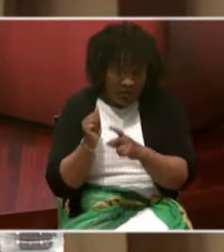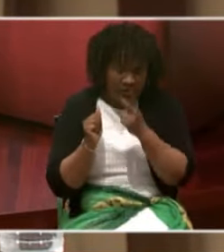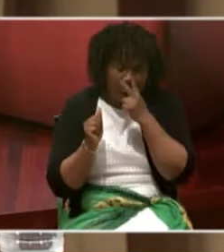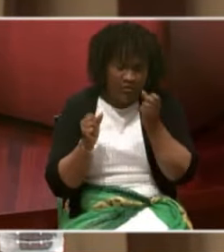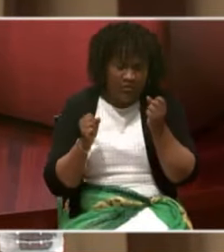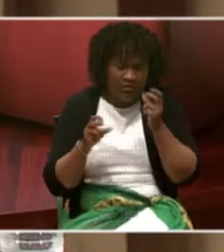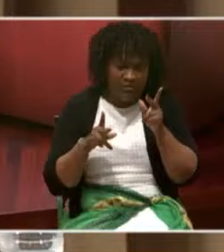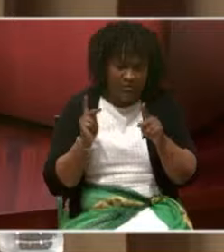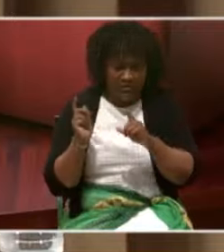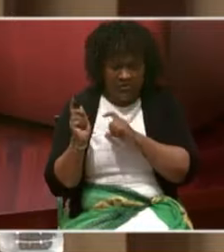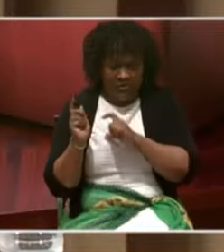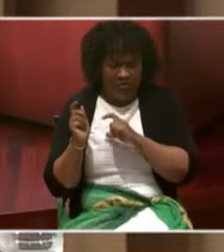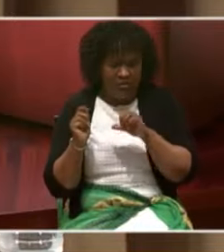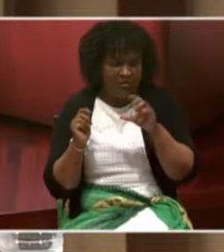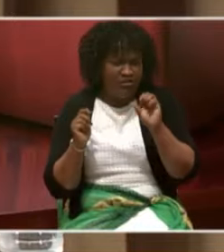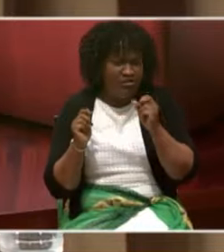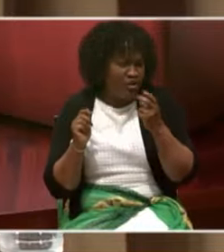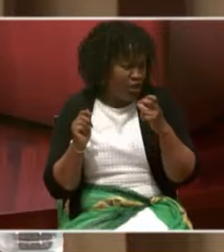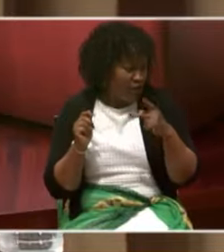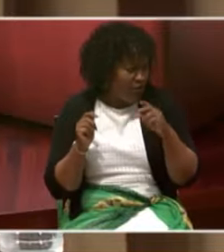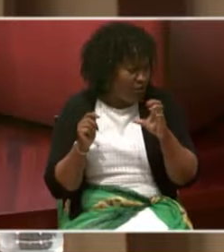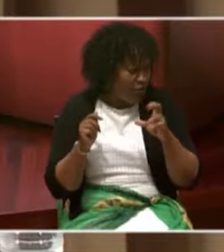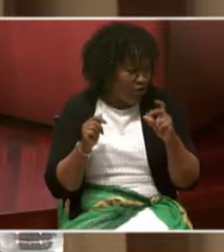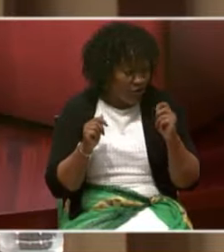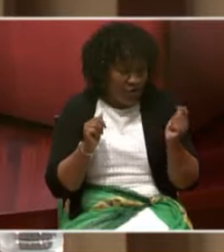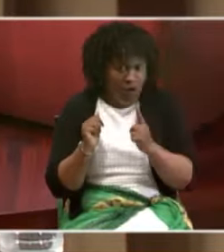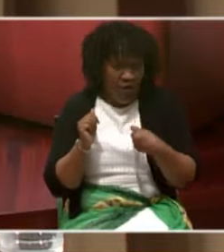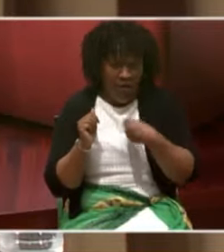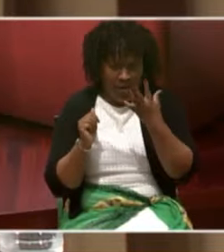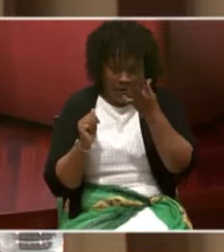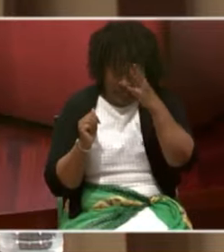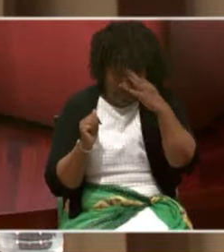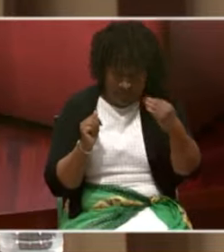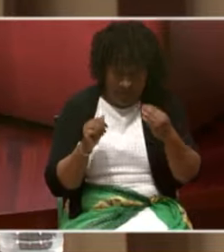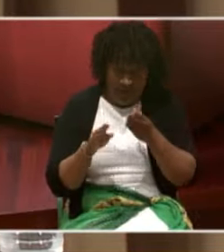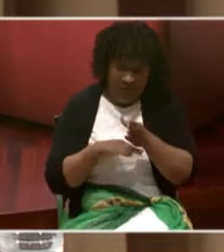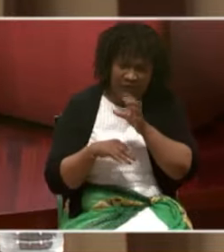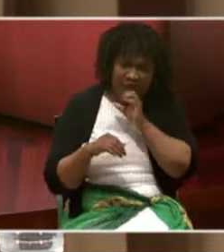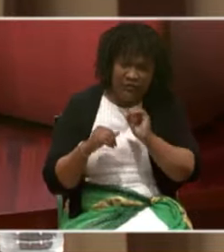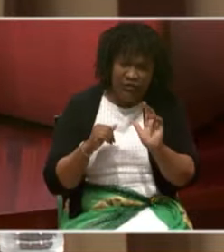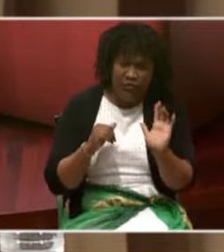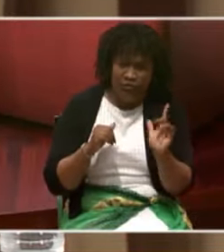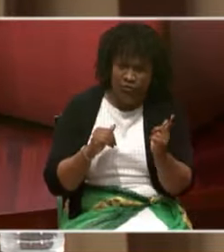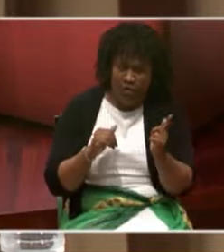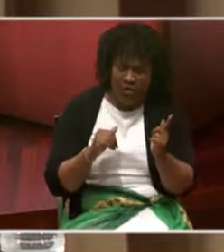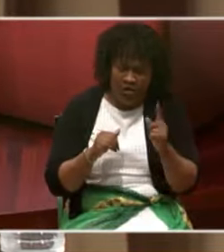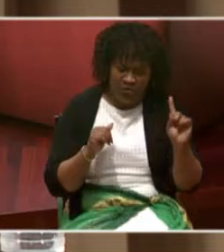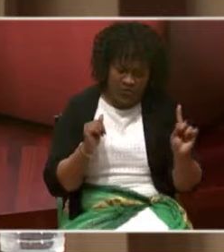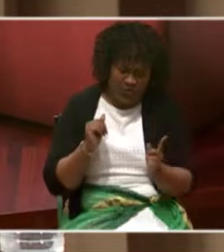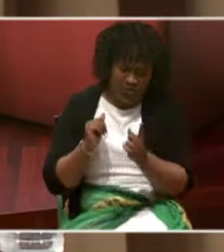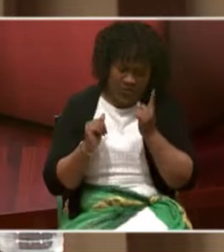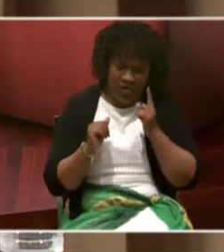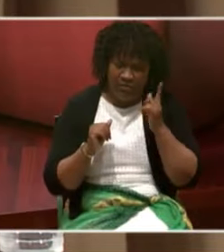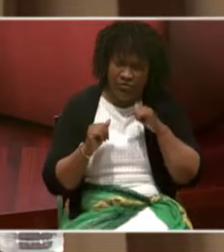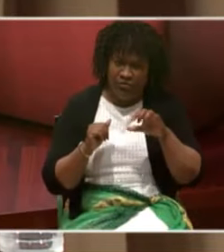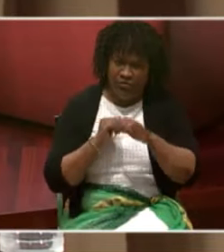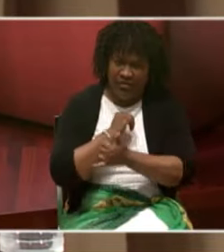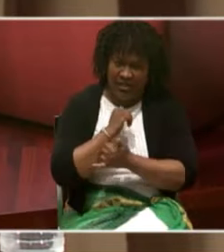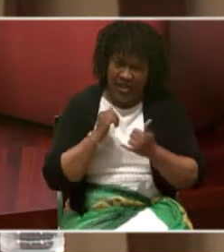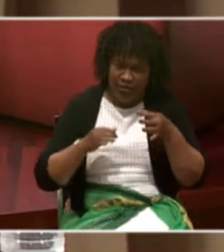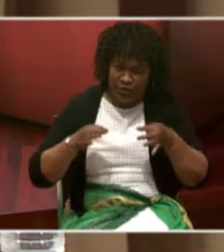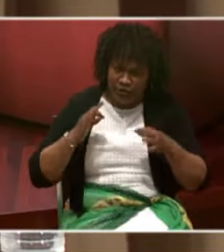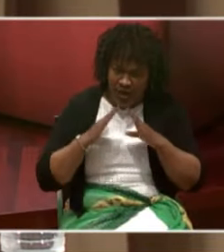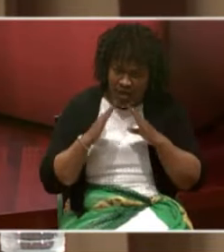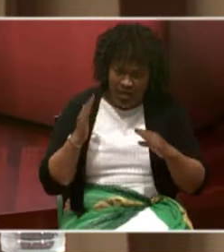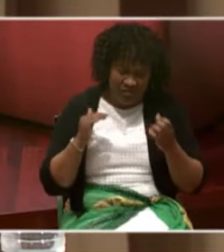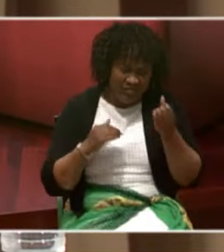to my bedside. And Dr. King said, "John, don't worry. We will make it from Selma to Montgomery. And the Voting Rights